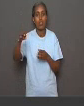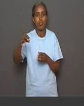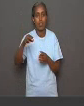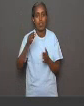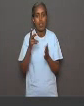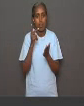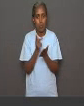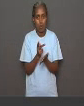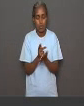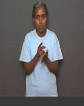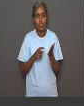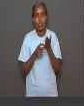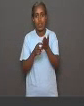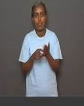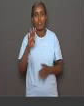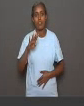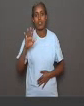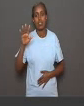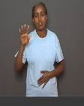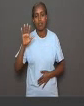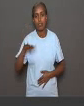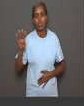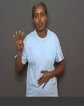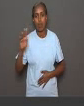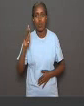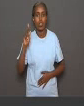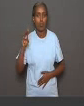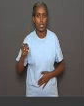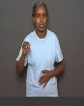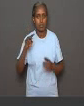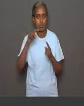travels 54 kilometers due west.